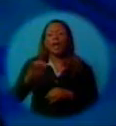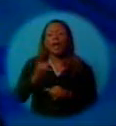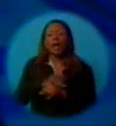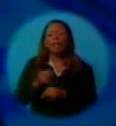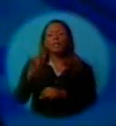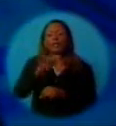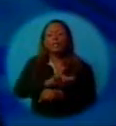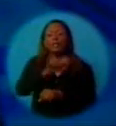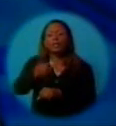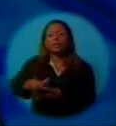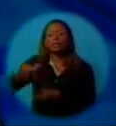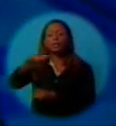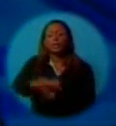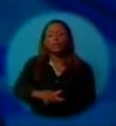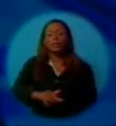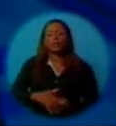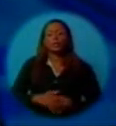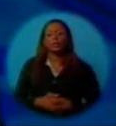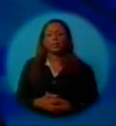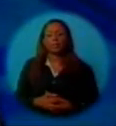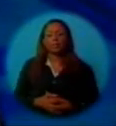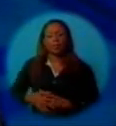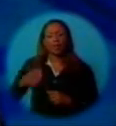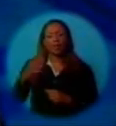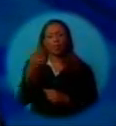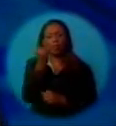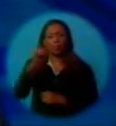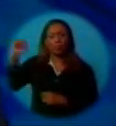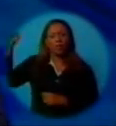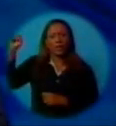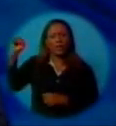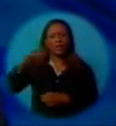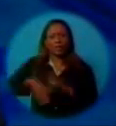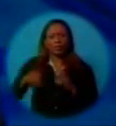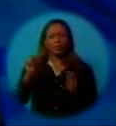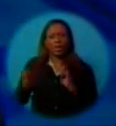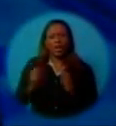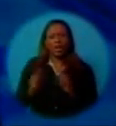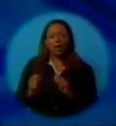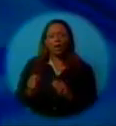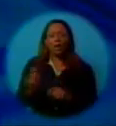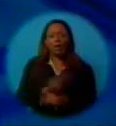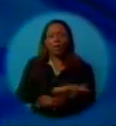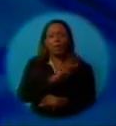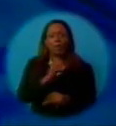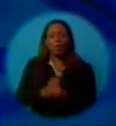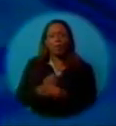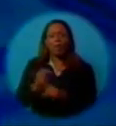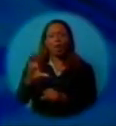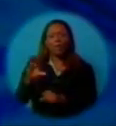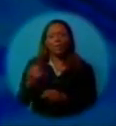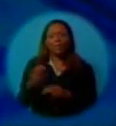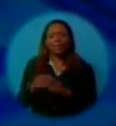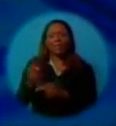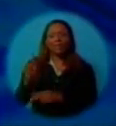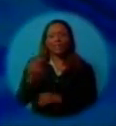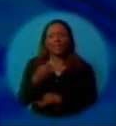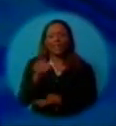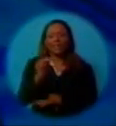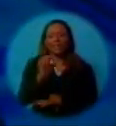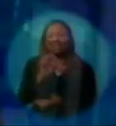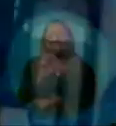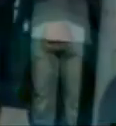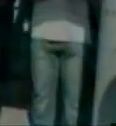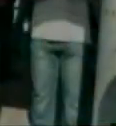are unprofitable. Protest action in Trinidad and Tobago by workers of the country's power company T&Tech. We have more in this